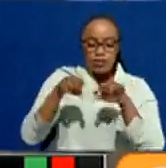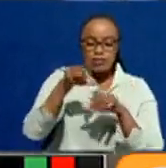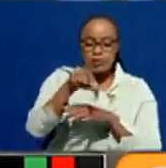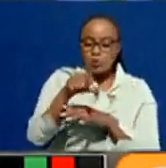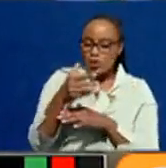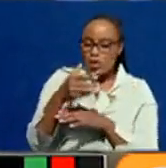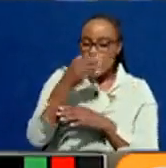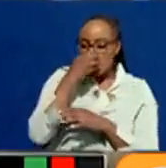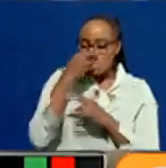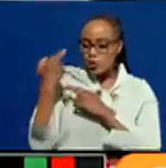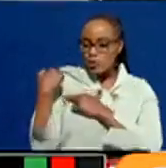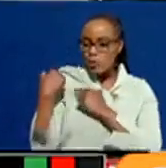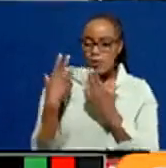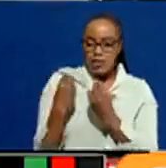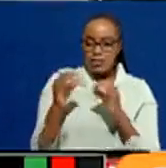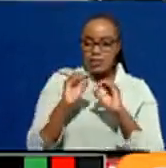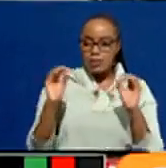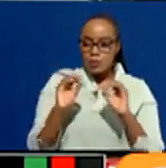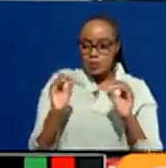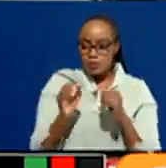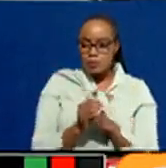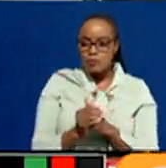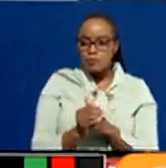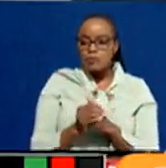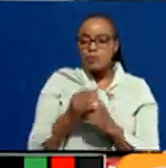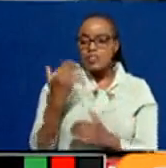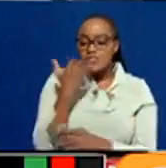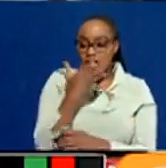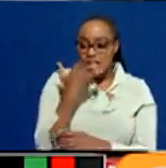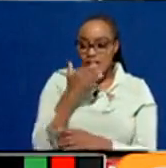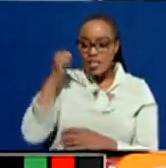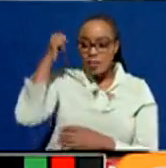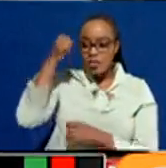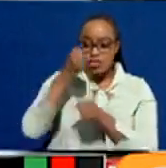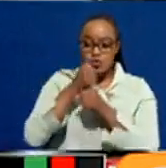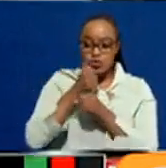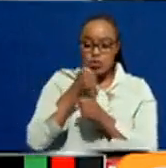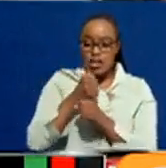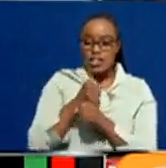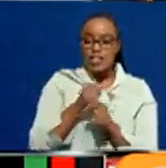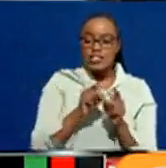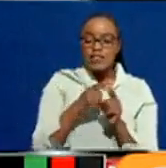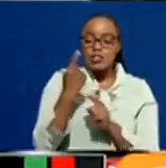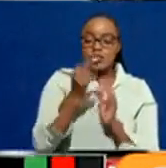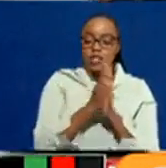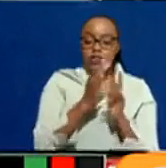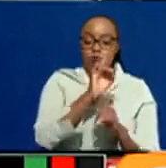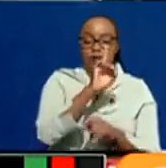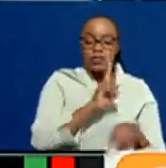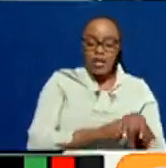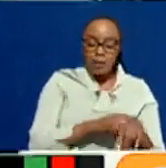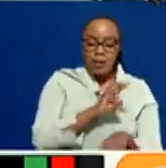no small feat. For Deputy President Rigathi Gachagua, his political career is like a fairy tale. From a one-term